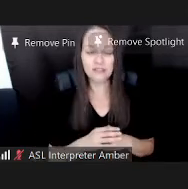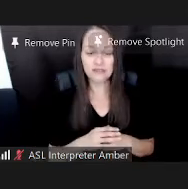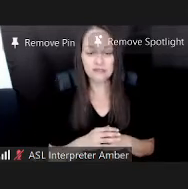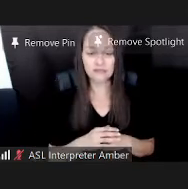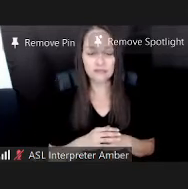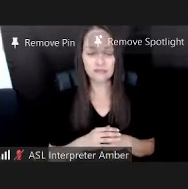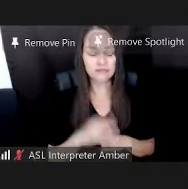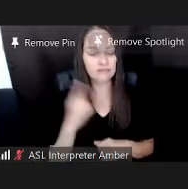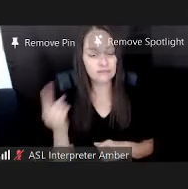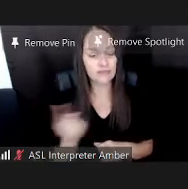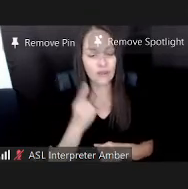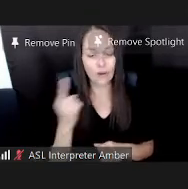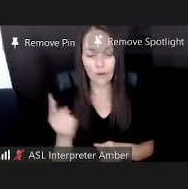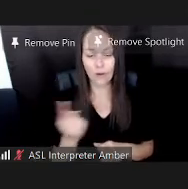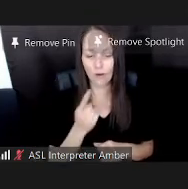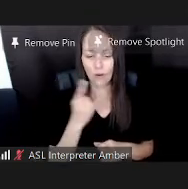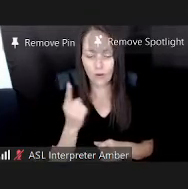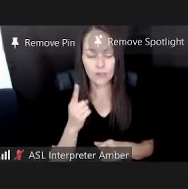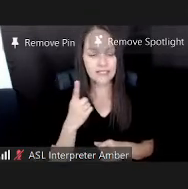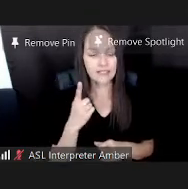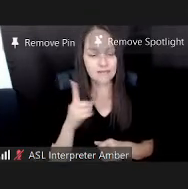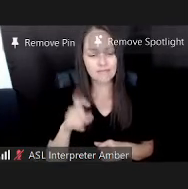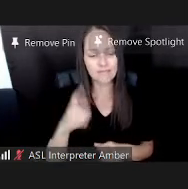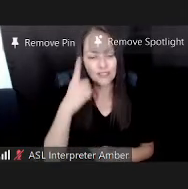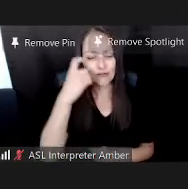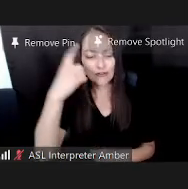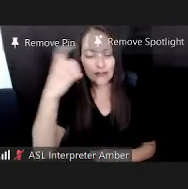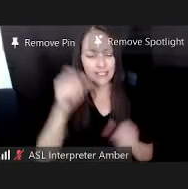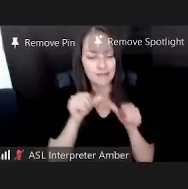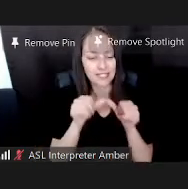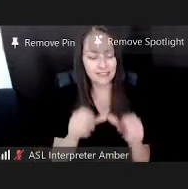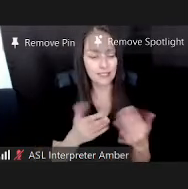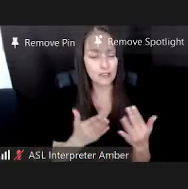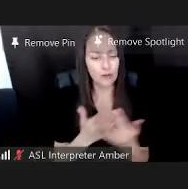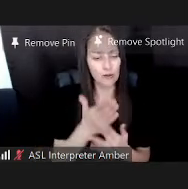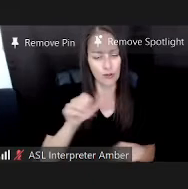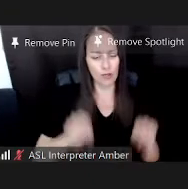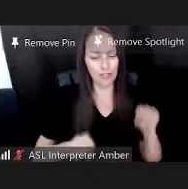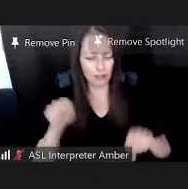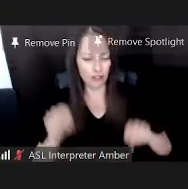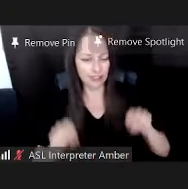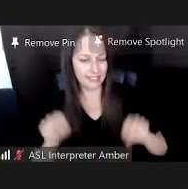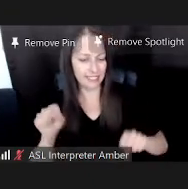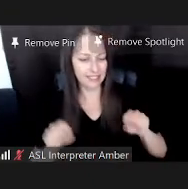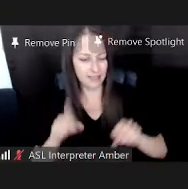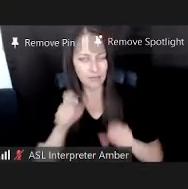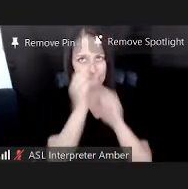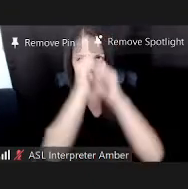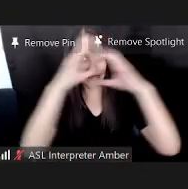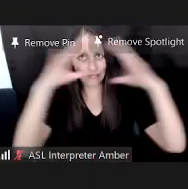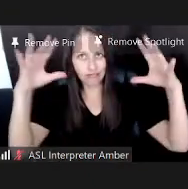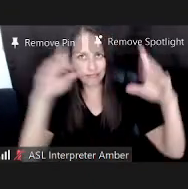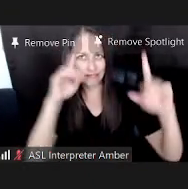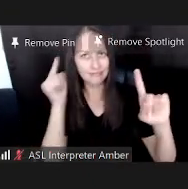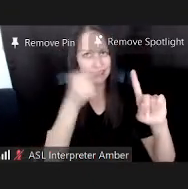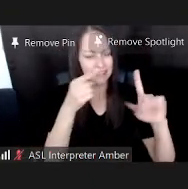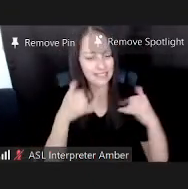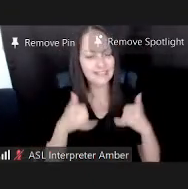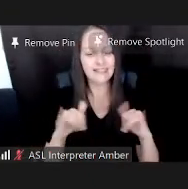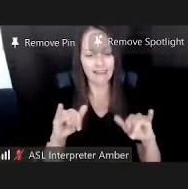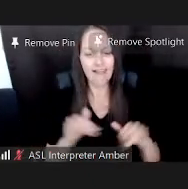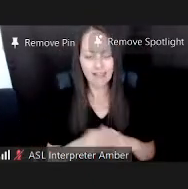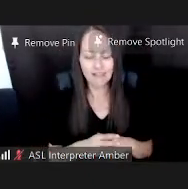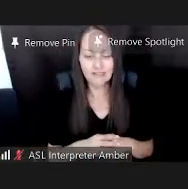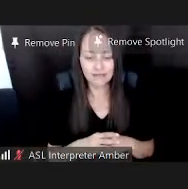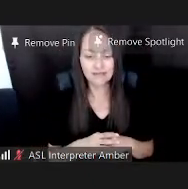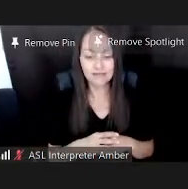constantly dreaming through uncertainty. Yeah. And the and our ability to continue dreaming